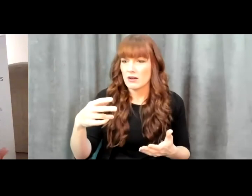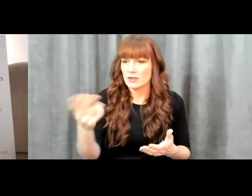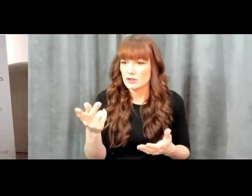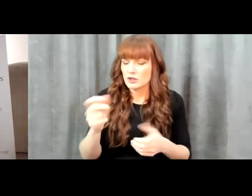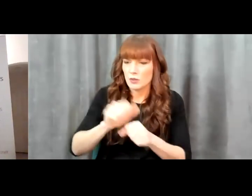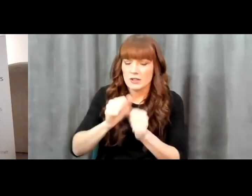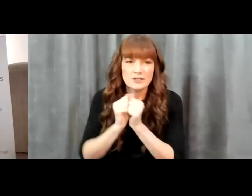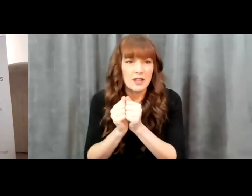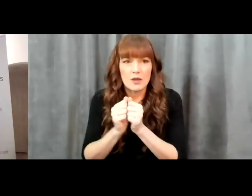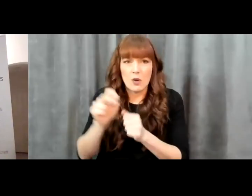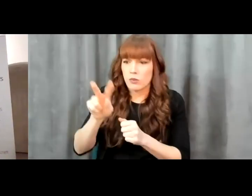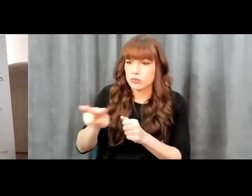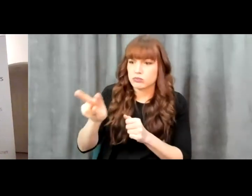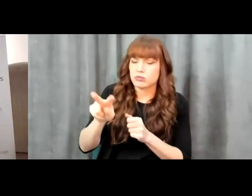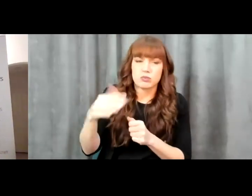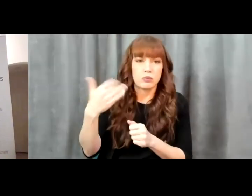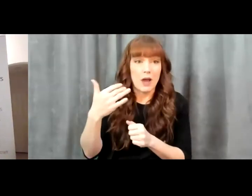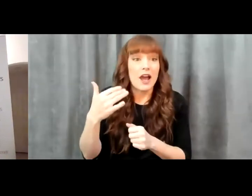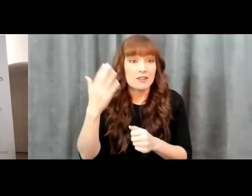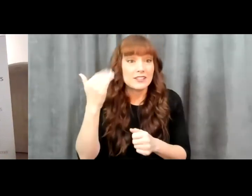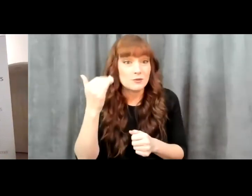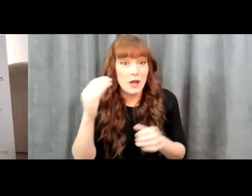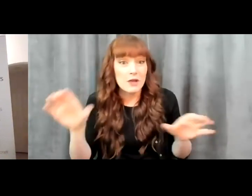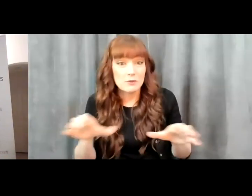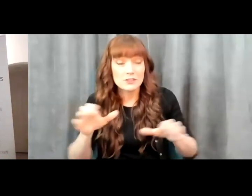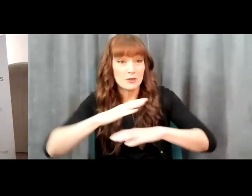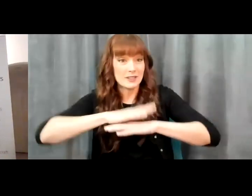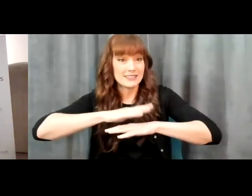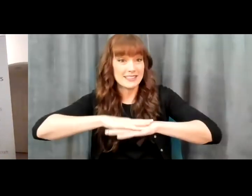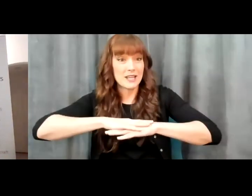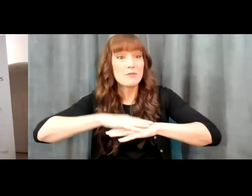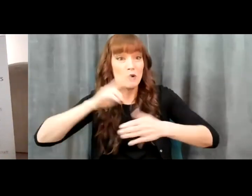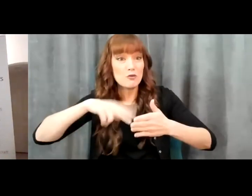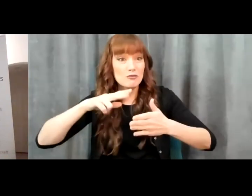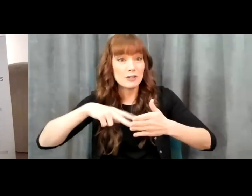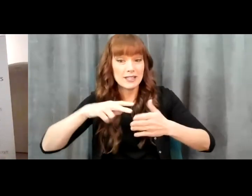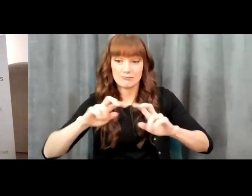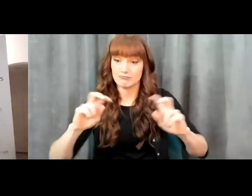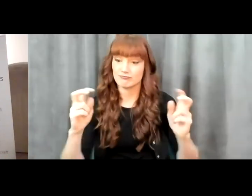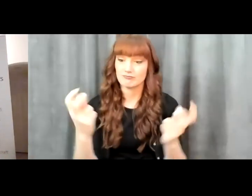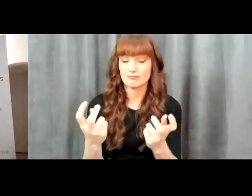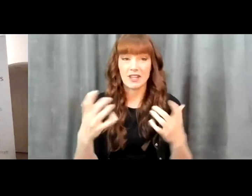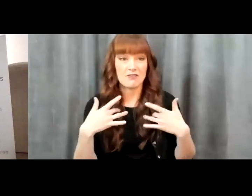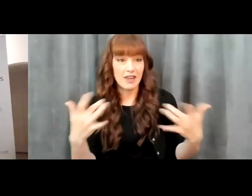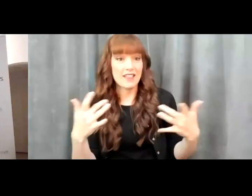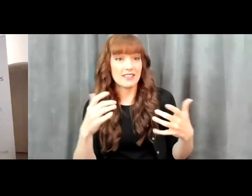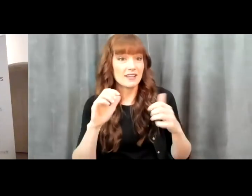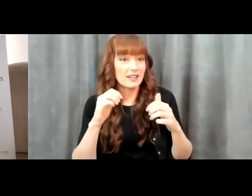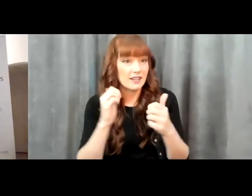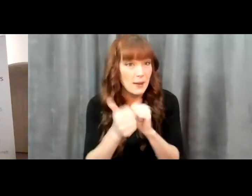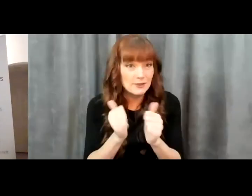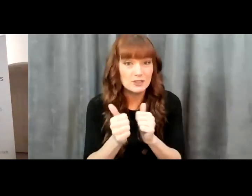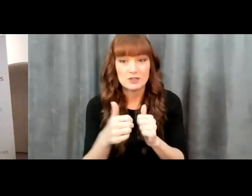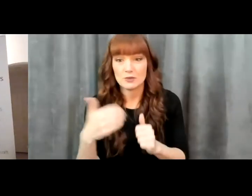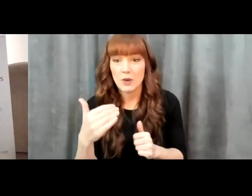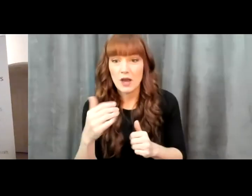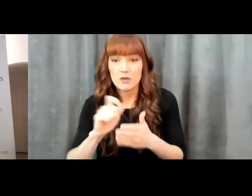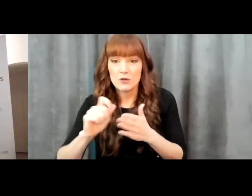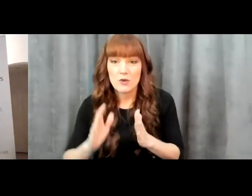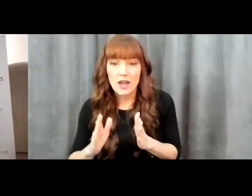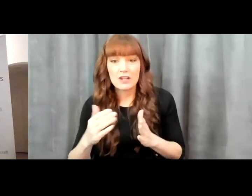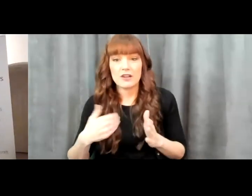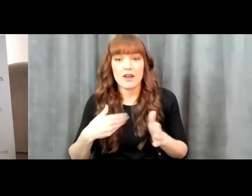That's part of why we actually run this table read event, this competition rather, so that the writer has